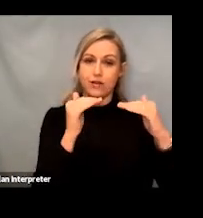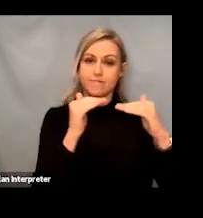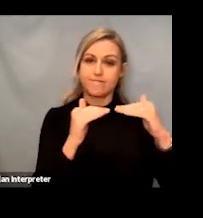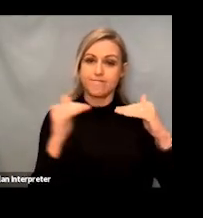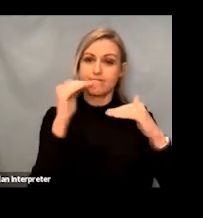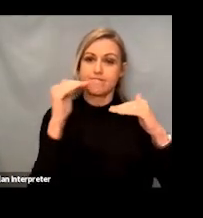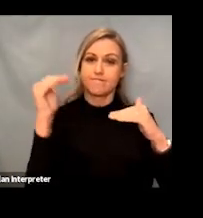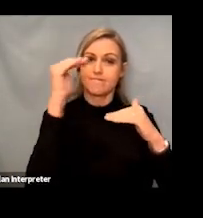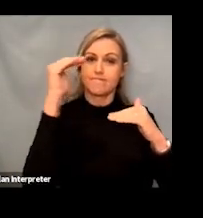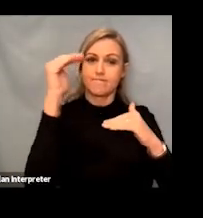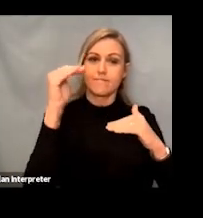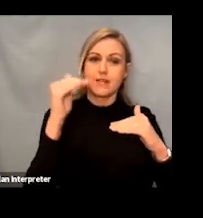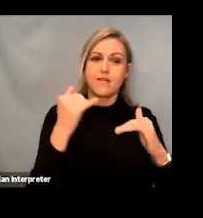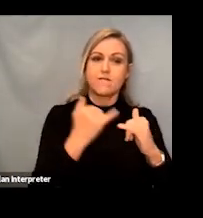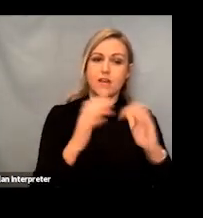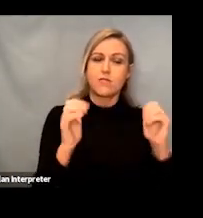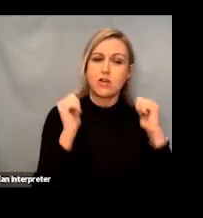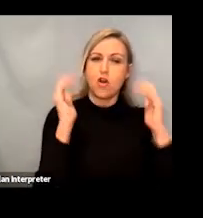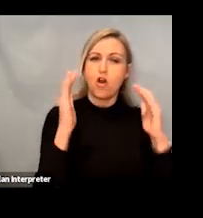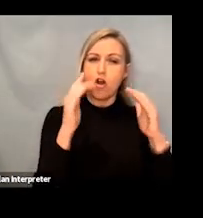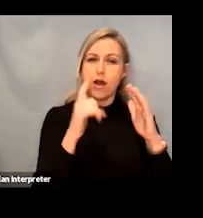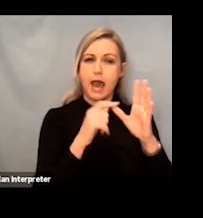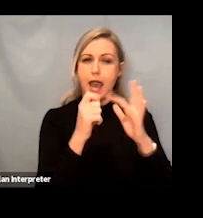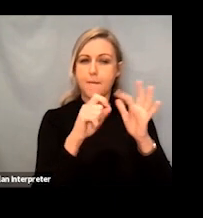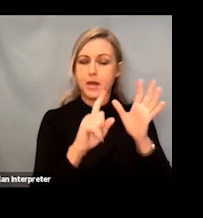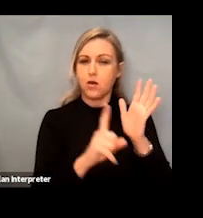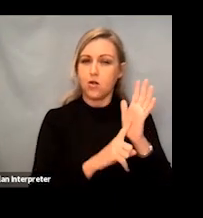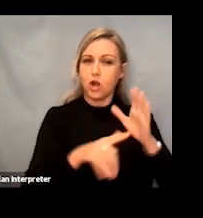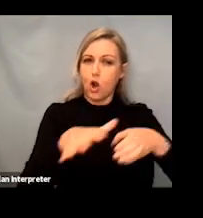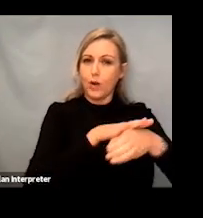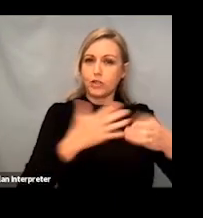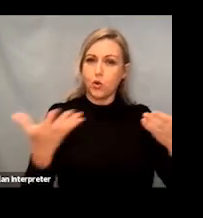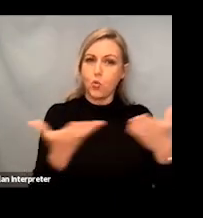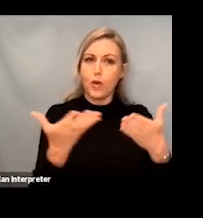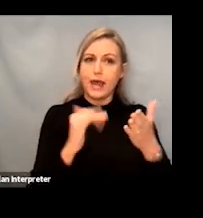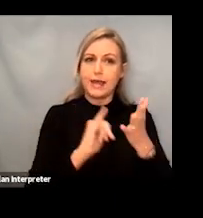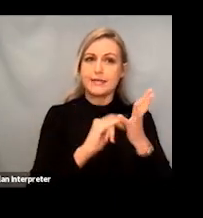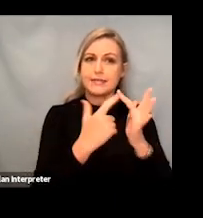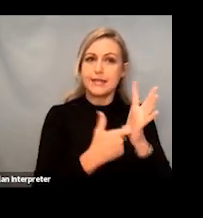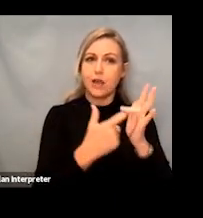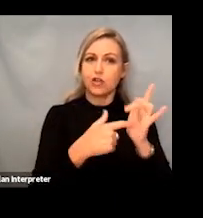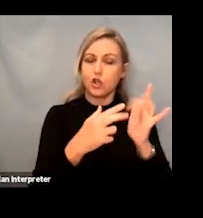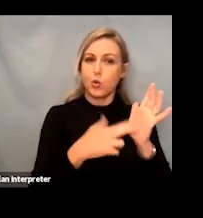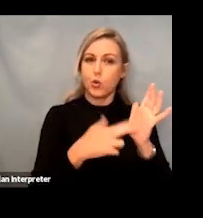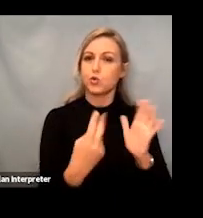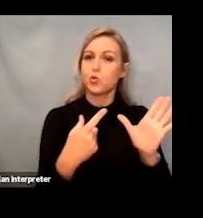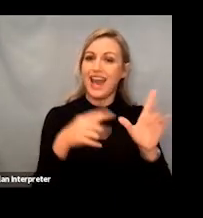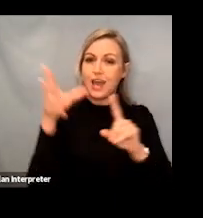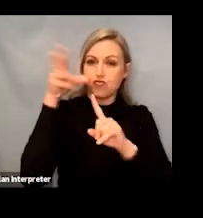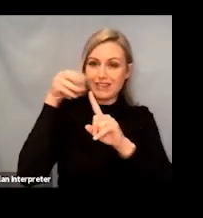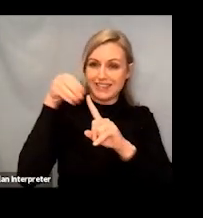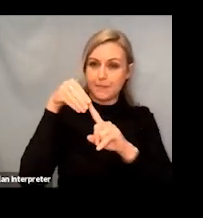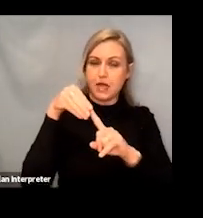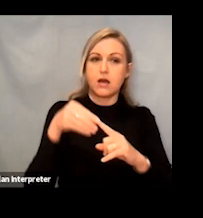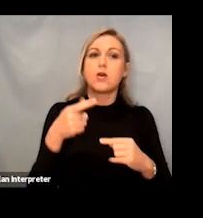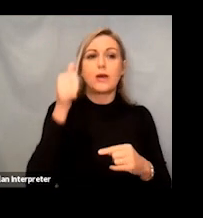high apical location of these serotonin 2A receptors. We know that the 2A receptor